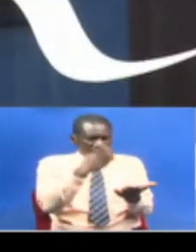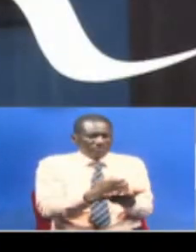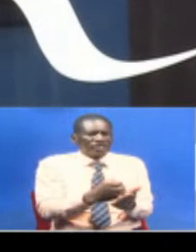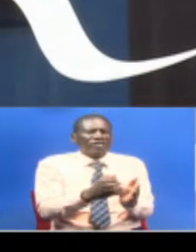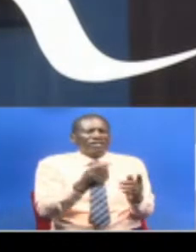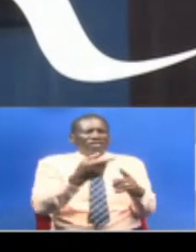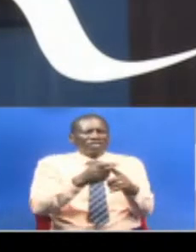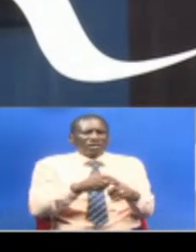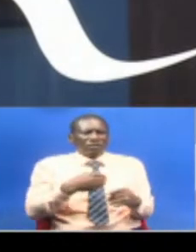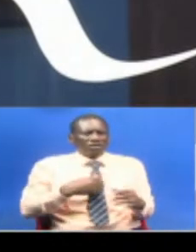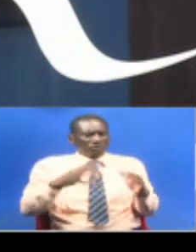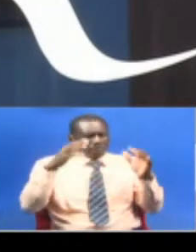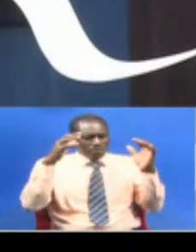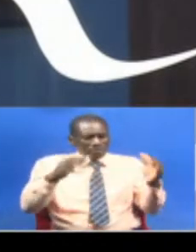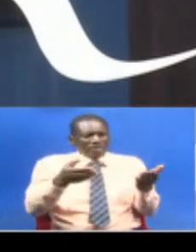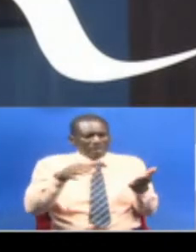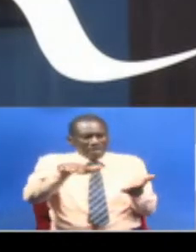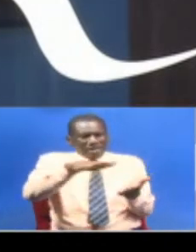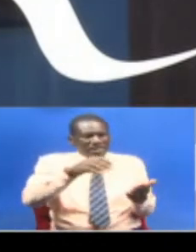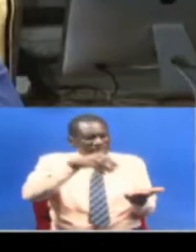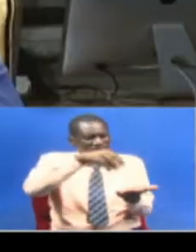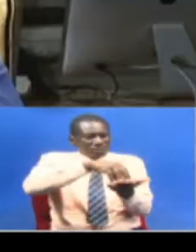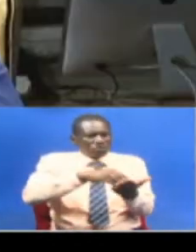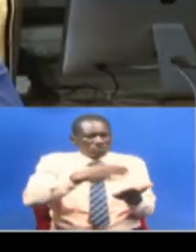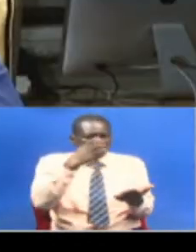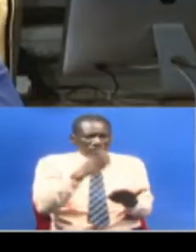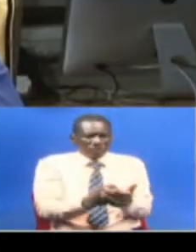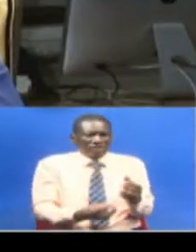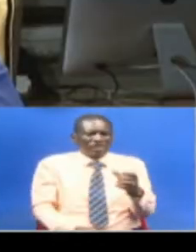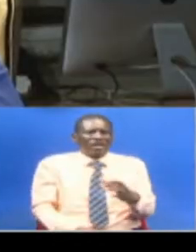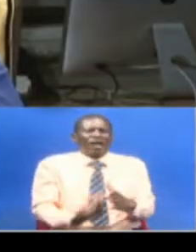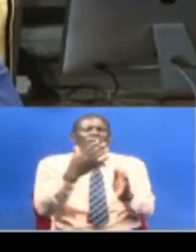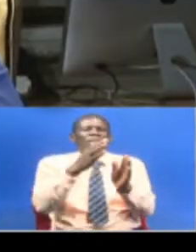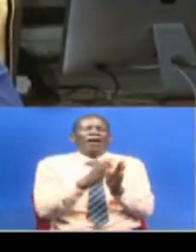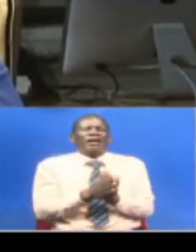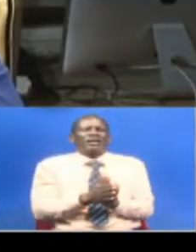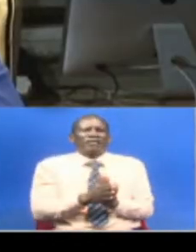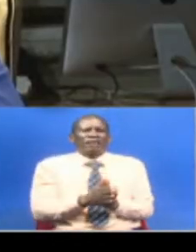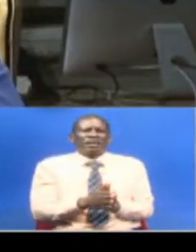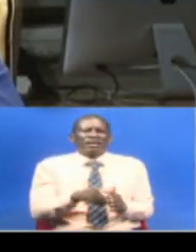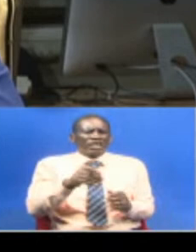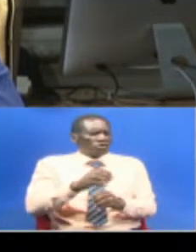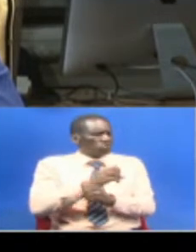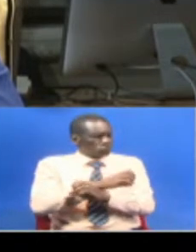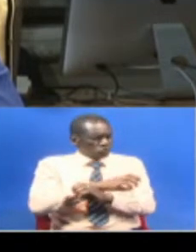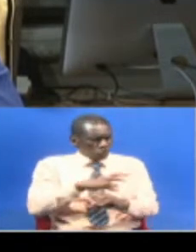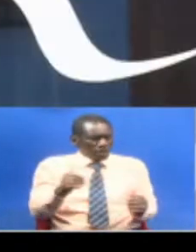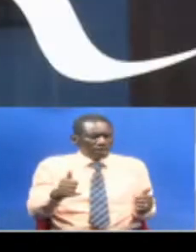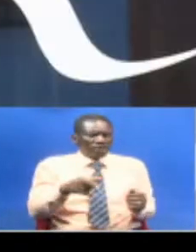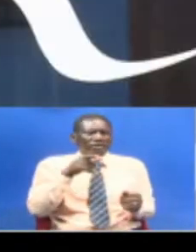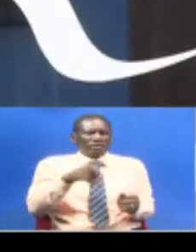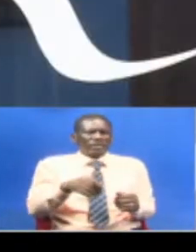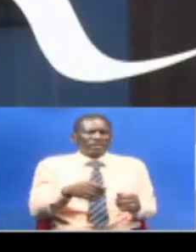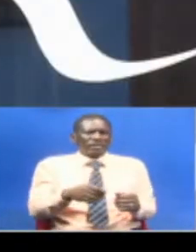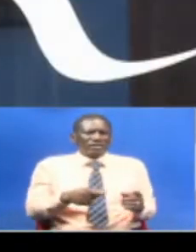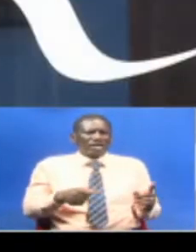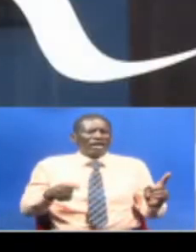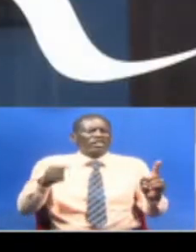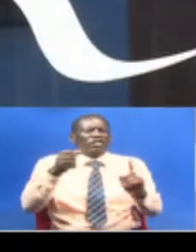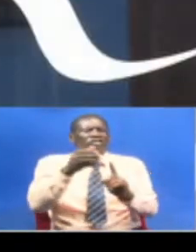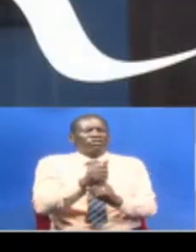the major bit of it, which is circumstantial evidence, comes in, and it was satisfactory, and it met the required